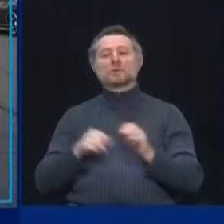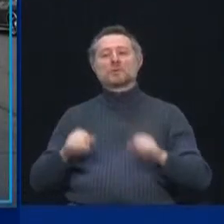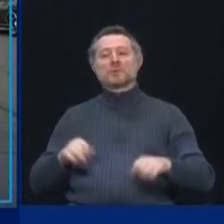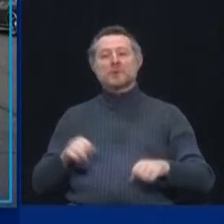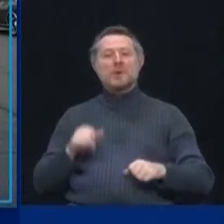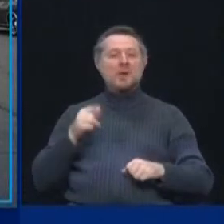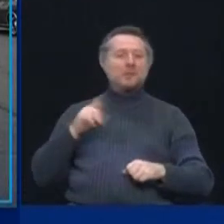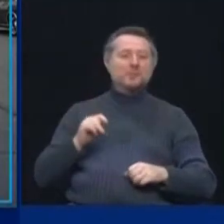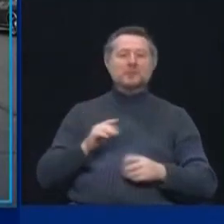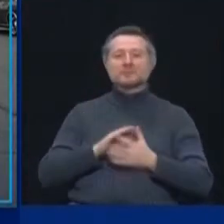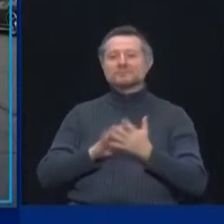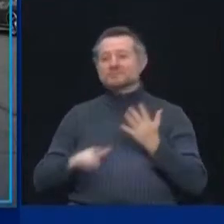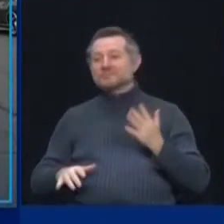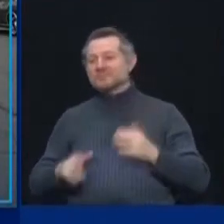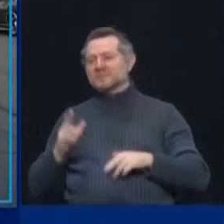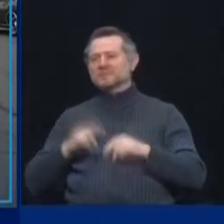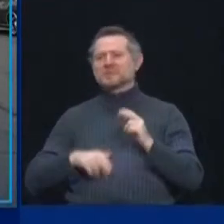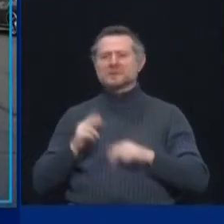We built